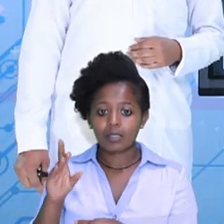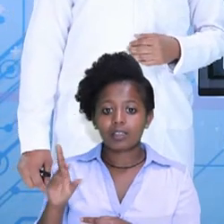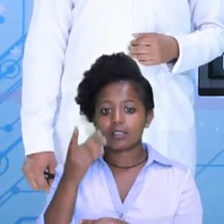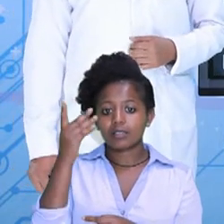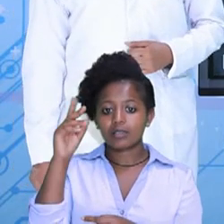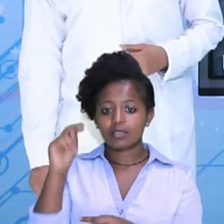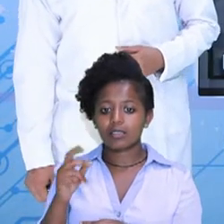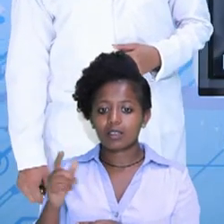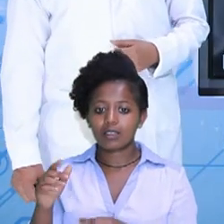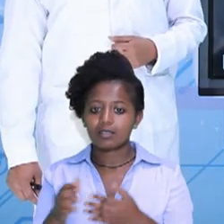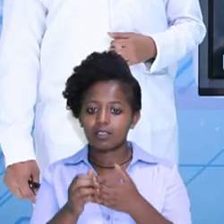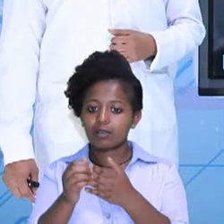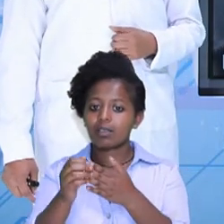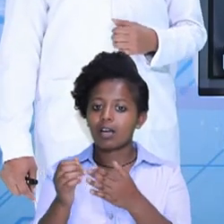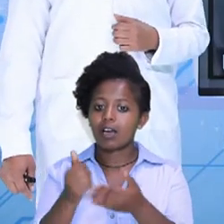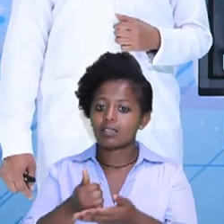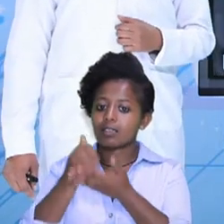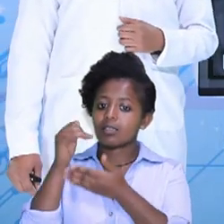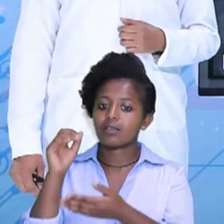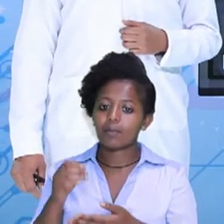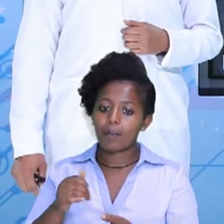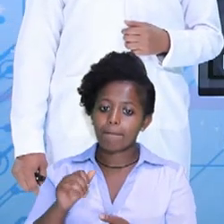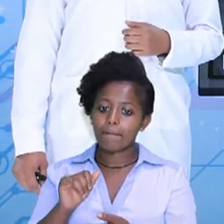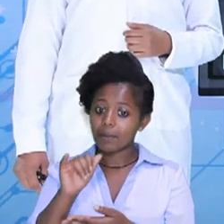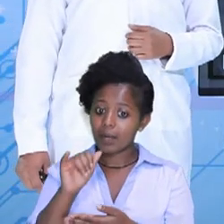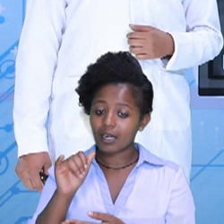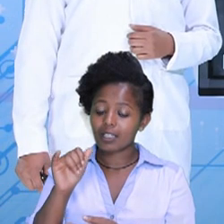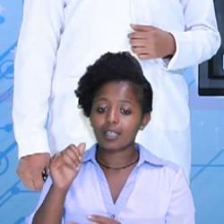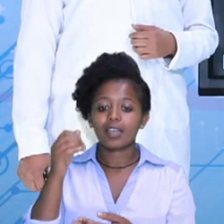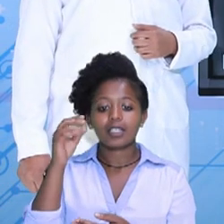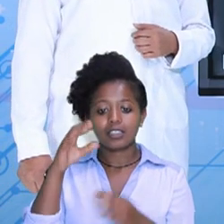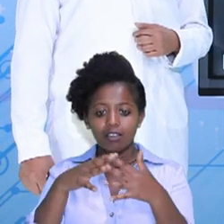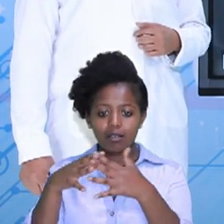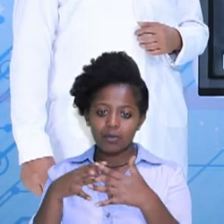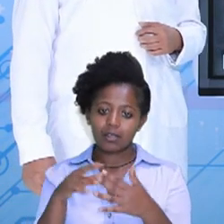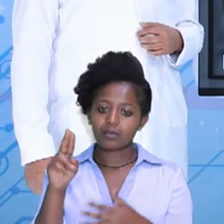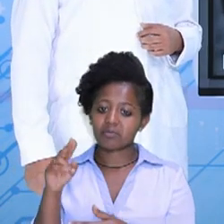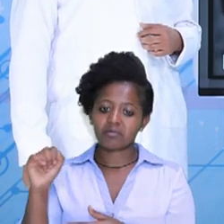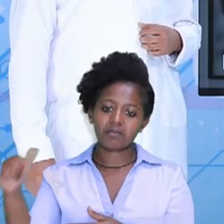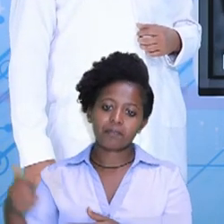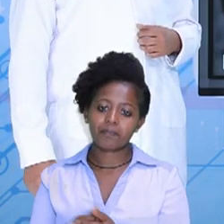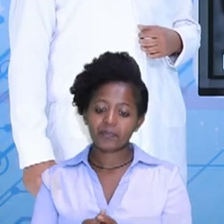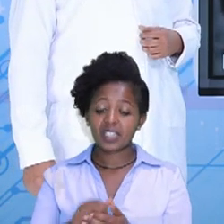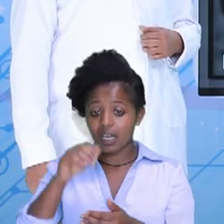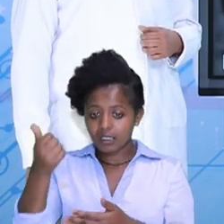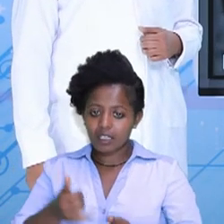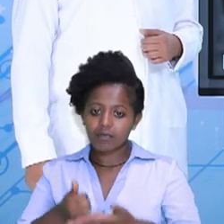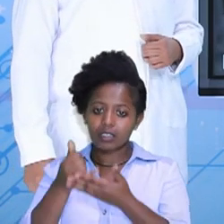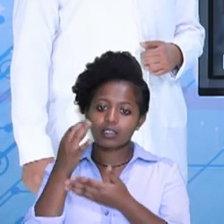was assisted by United States of America. The other